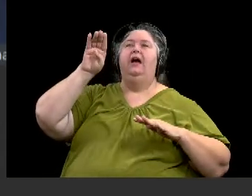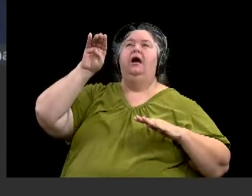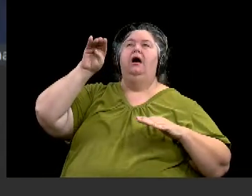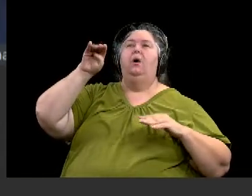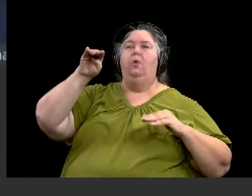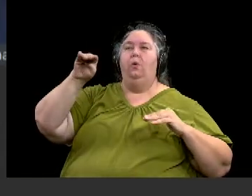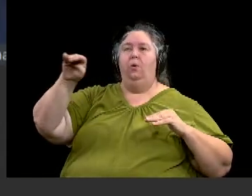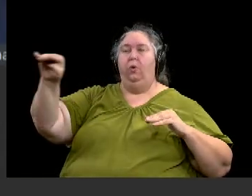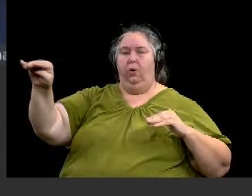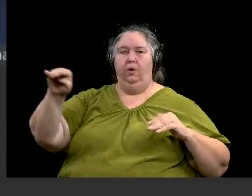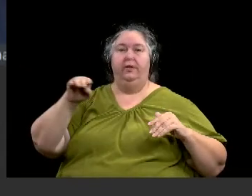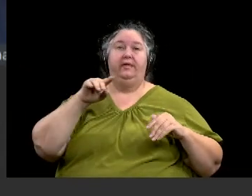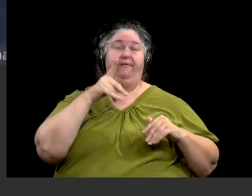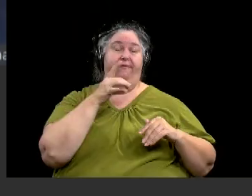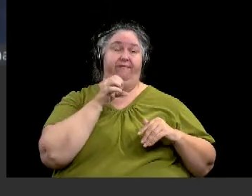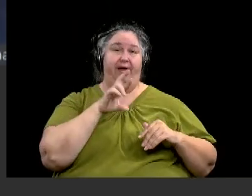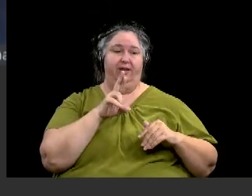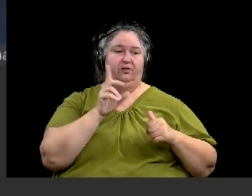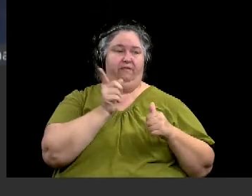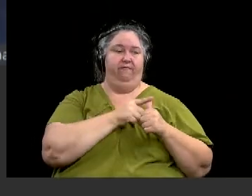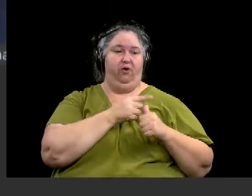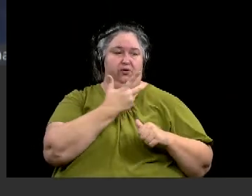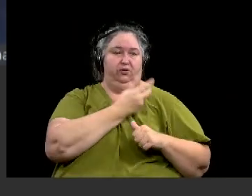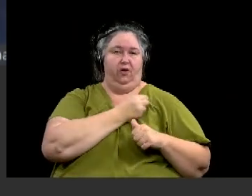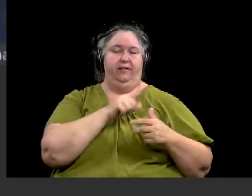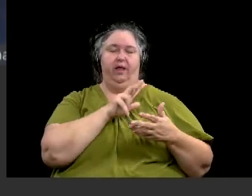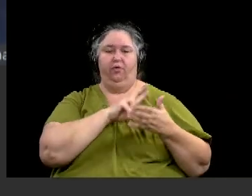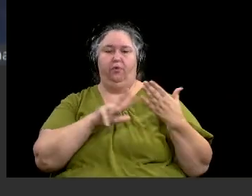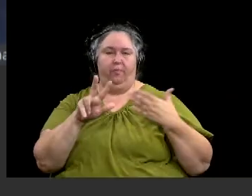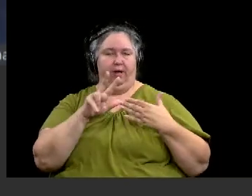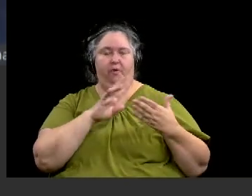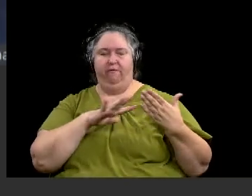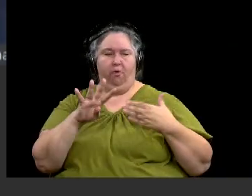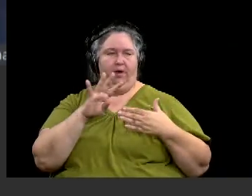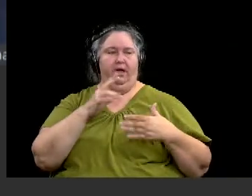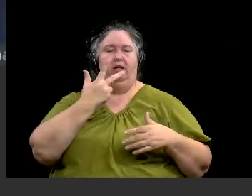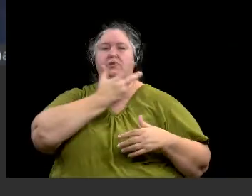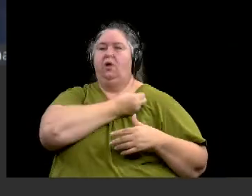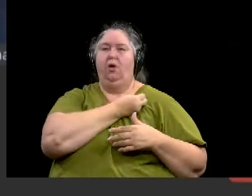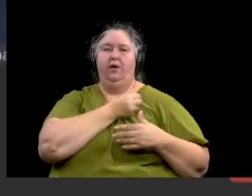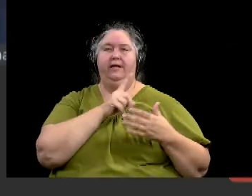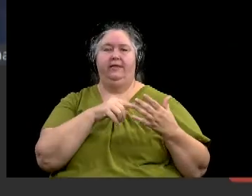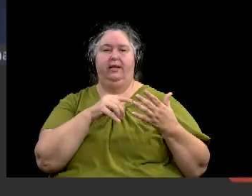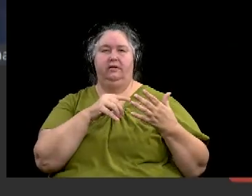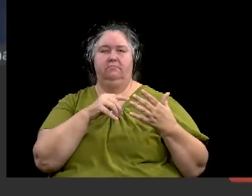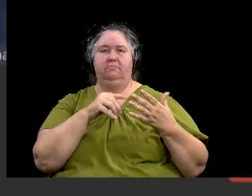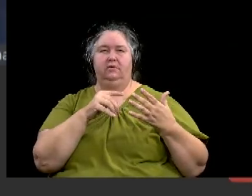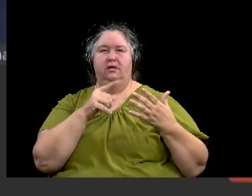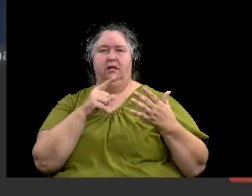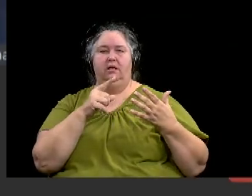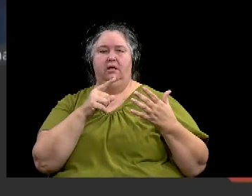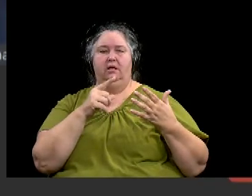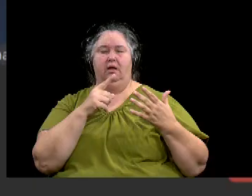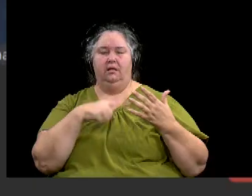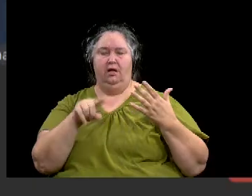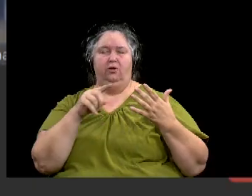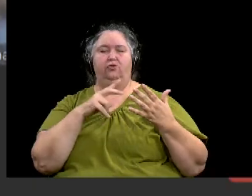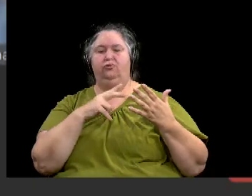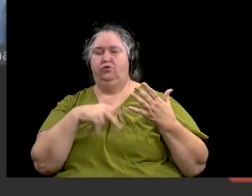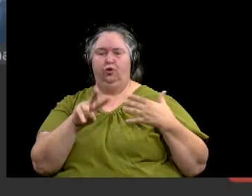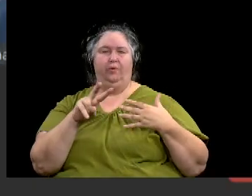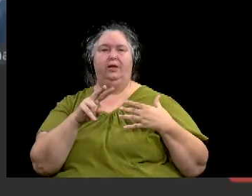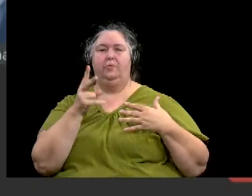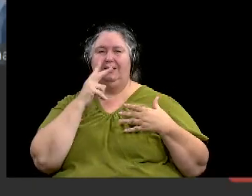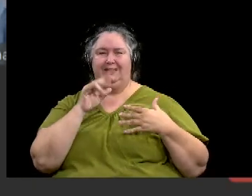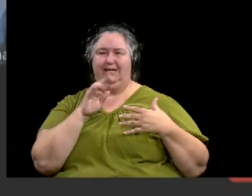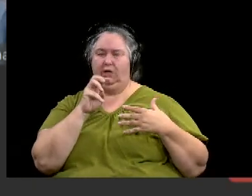dose, another week, we see immunity. But remember that herd immunity is what we're looking for. And until we